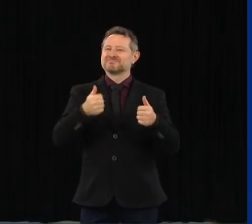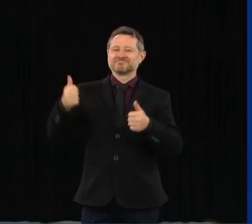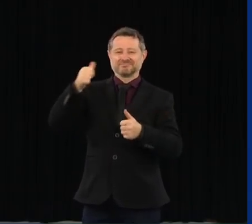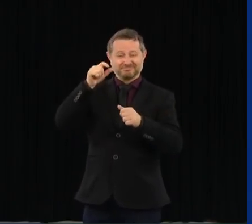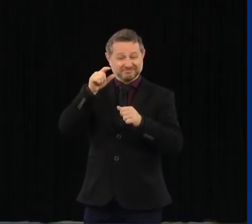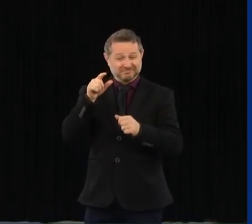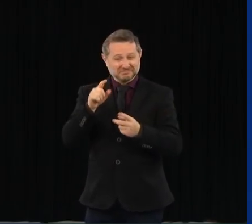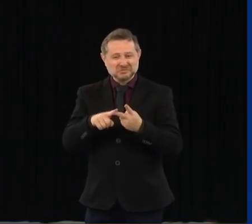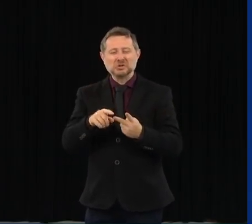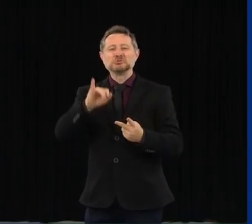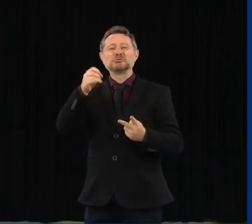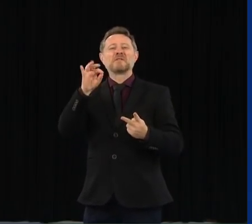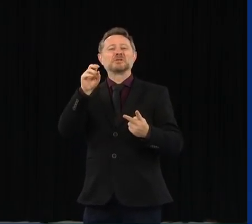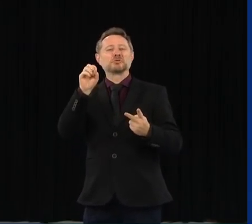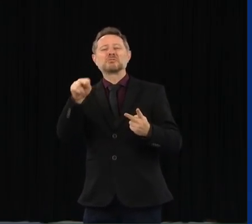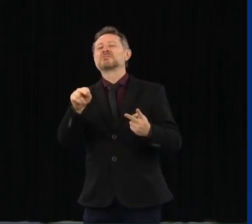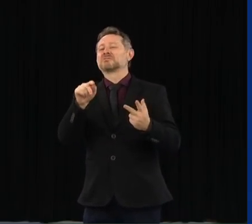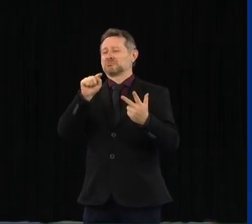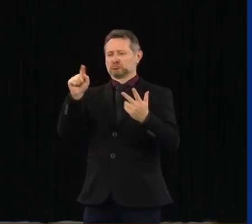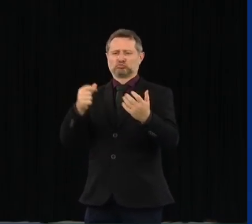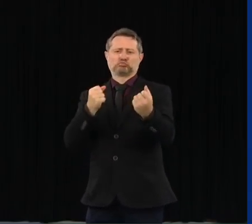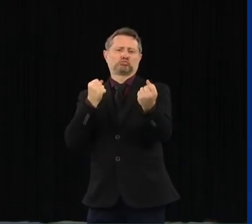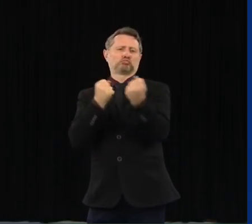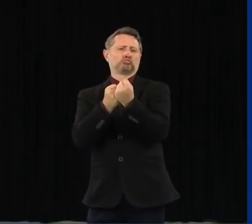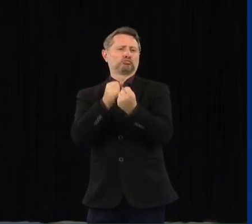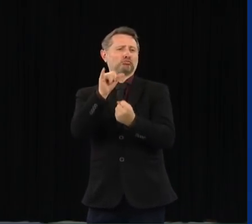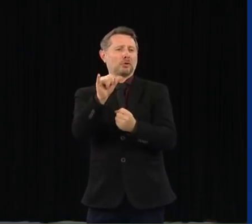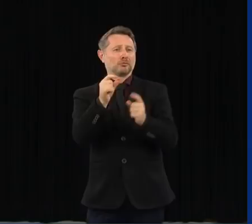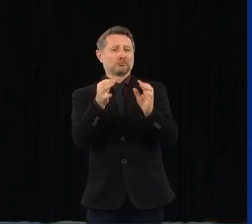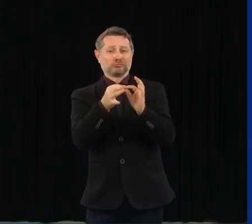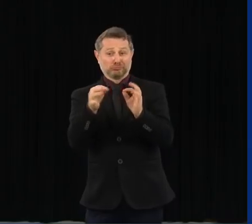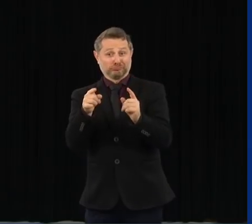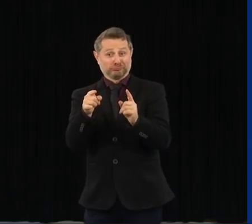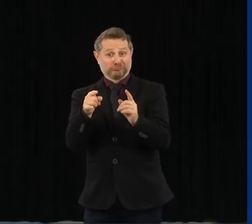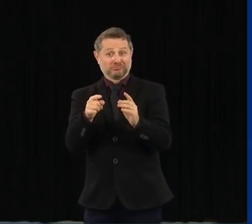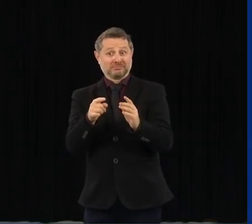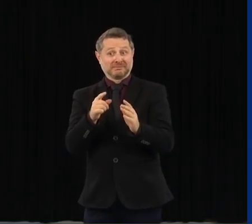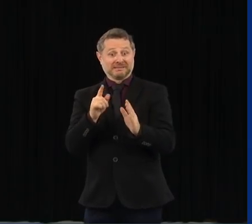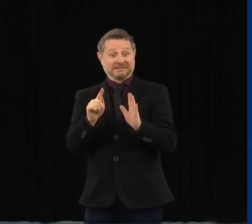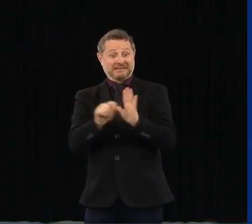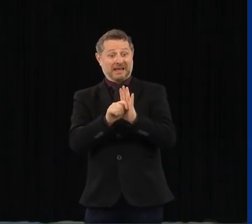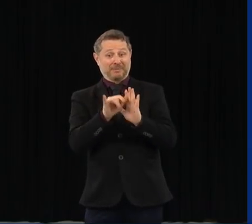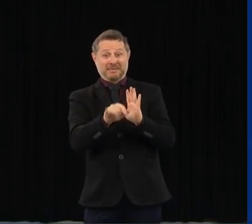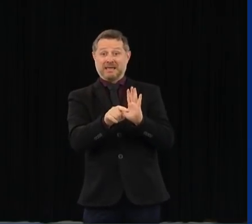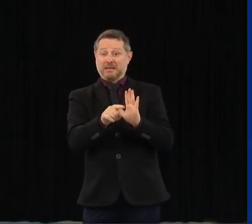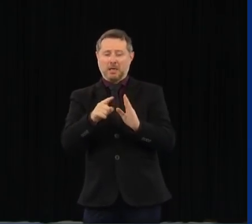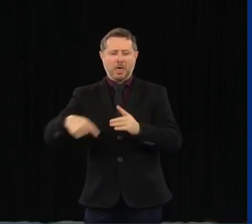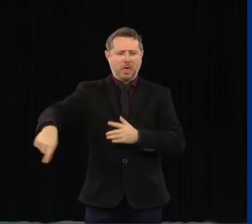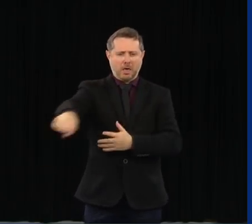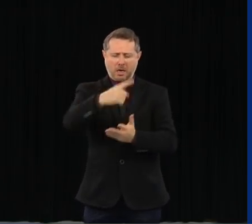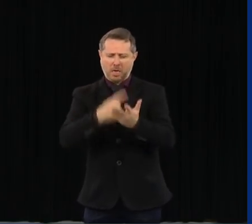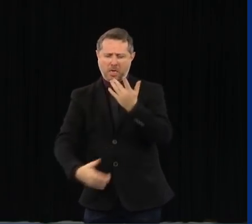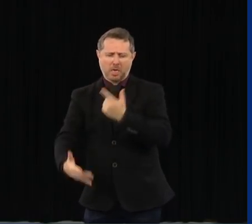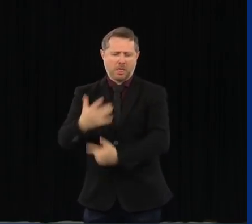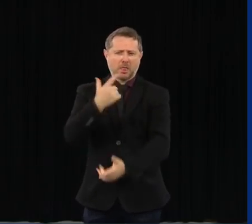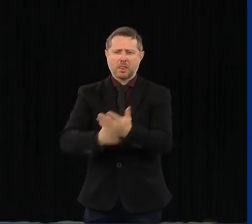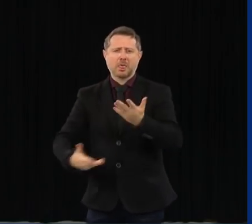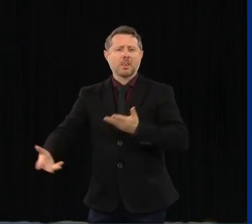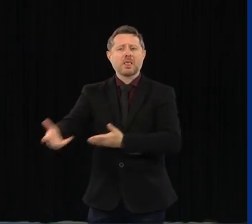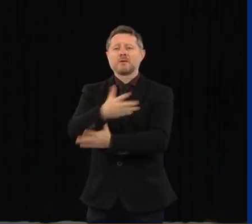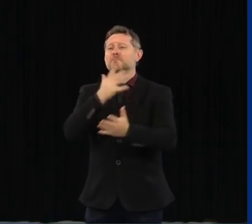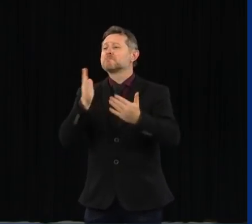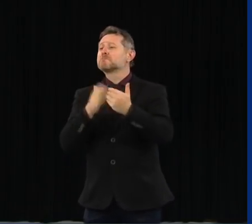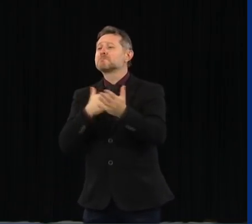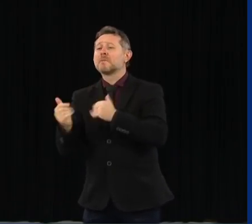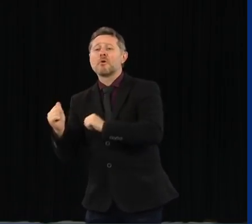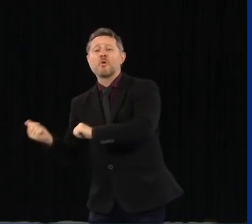lot of different opinions while they were doing the Constitution, the one thing they agreed with was e pluribus unum, out of